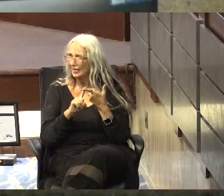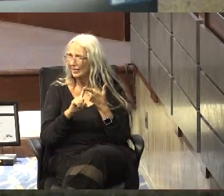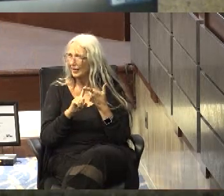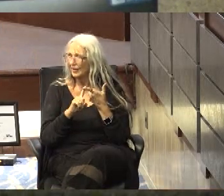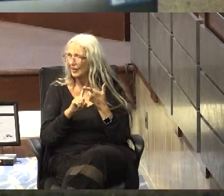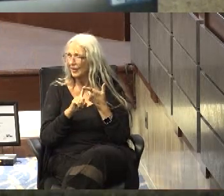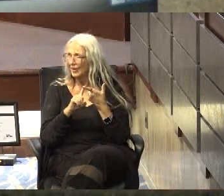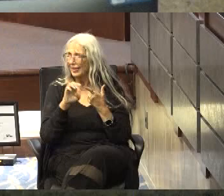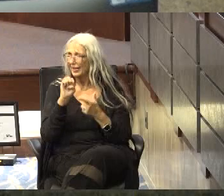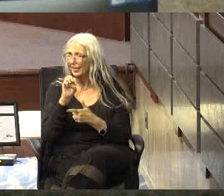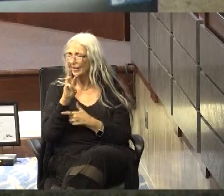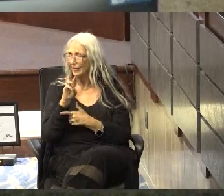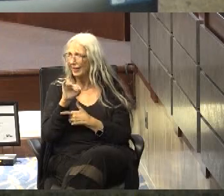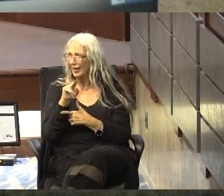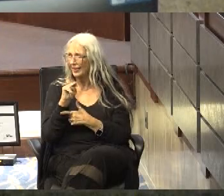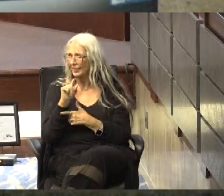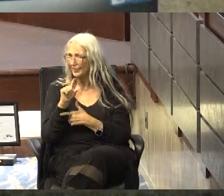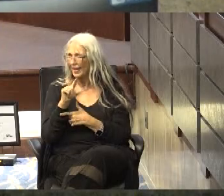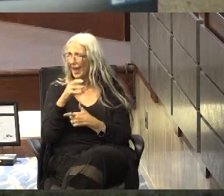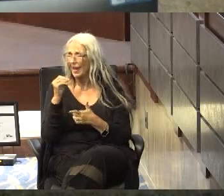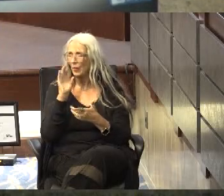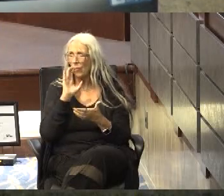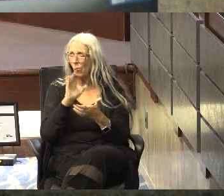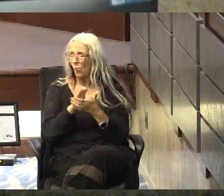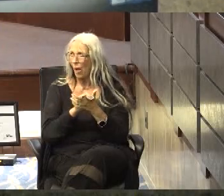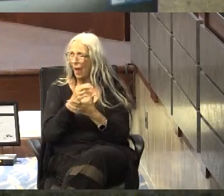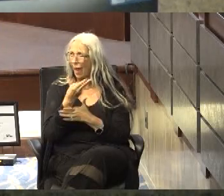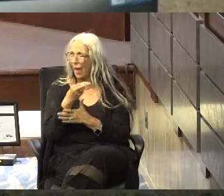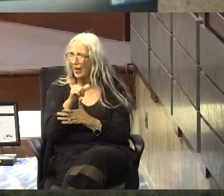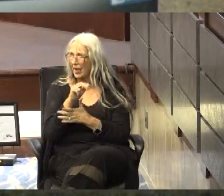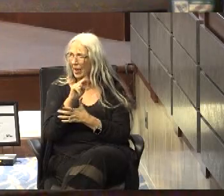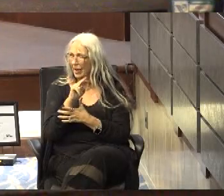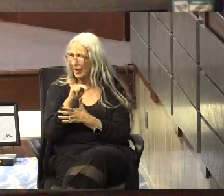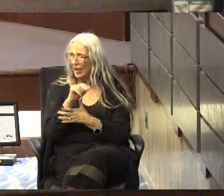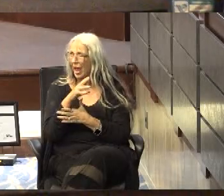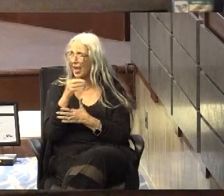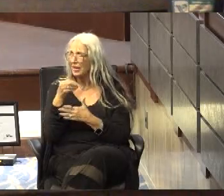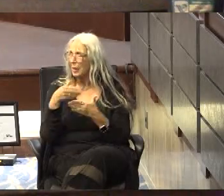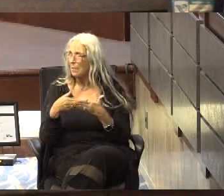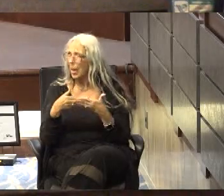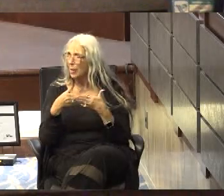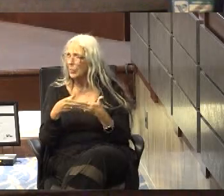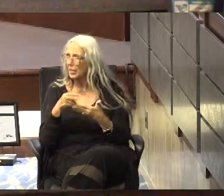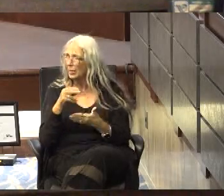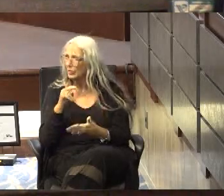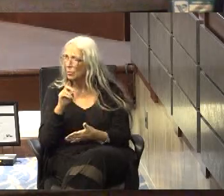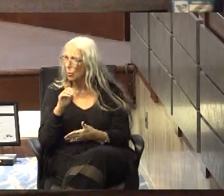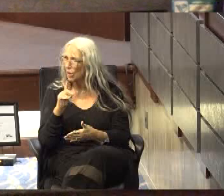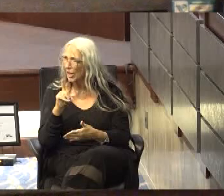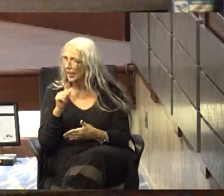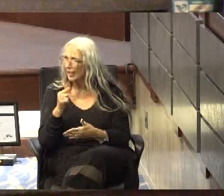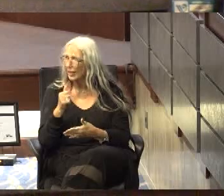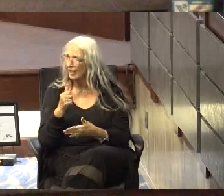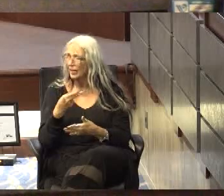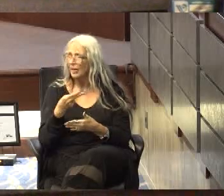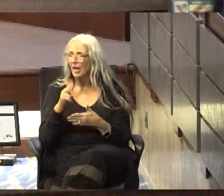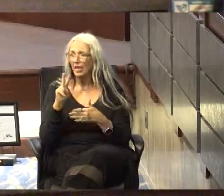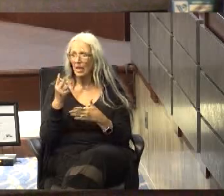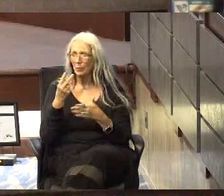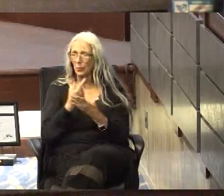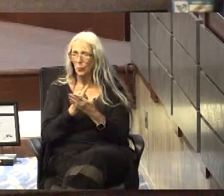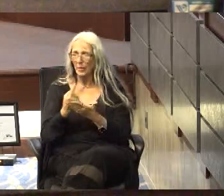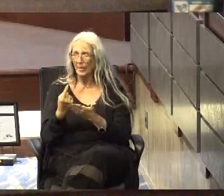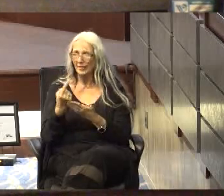Councilmember Ewing, as well as his wife, Hannah, and baby Nora, who came into the world just a couple weeks